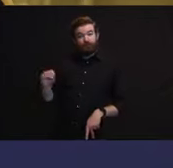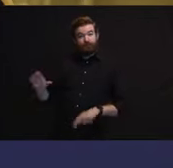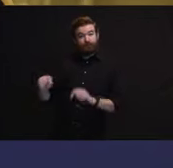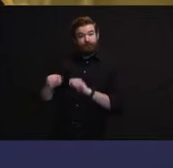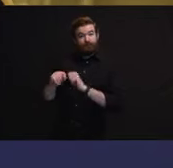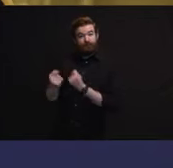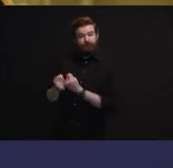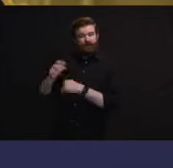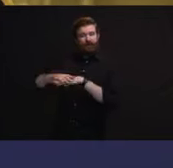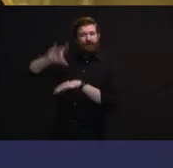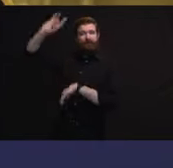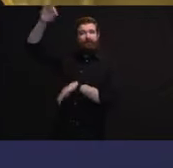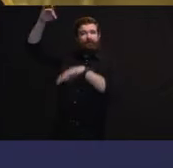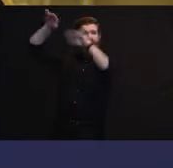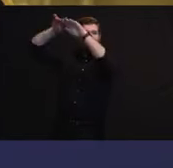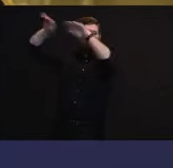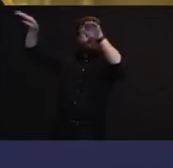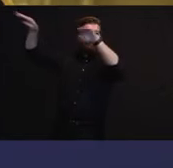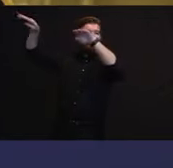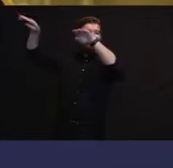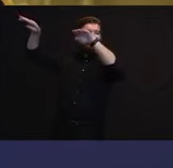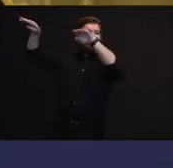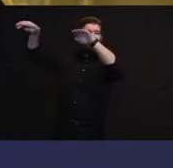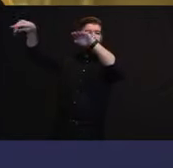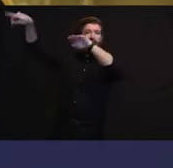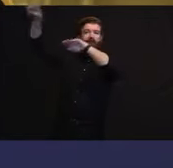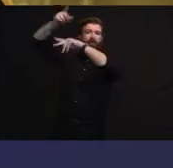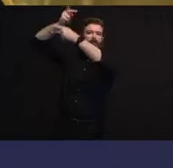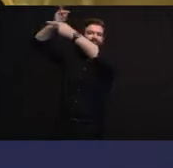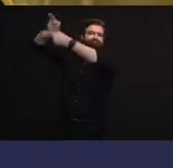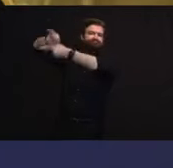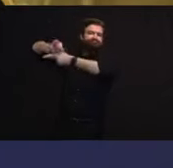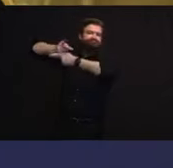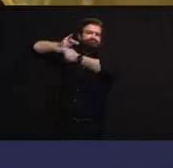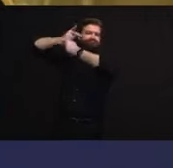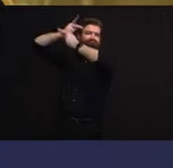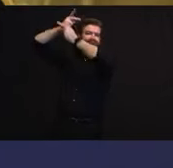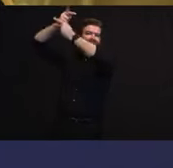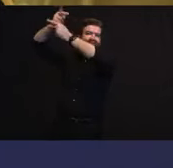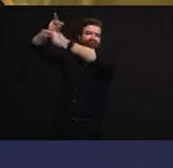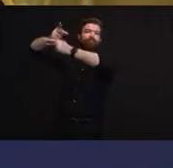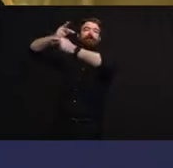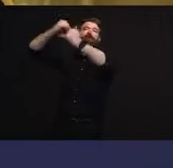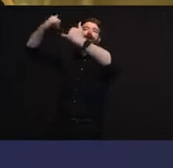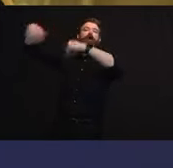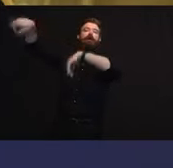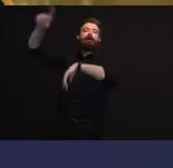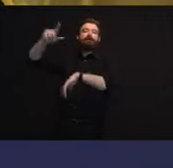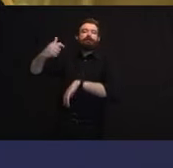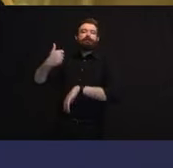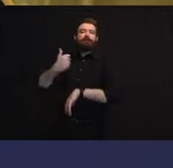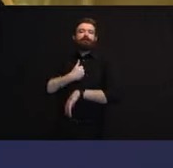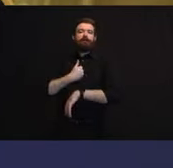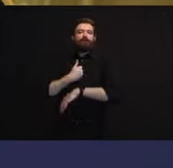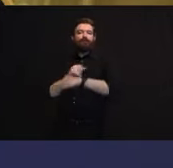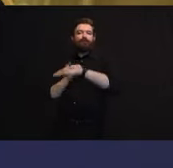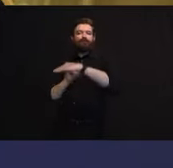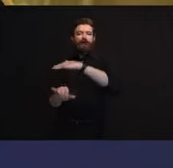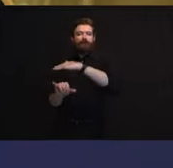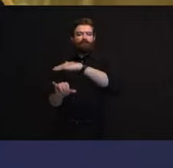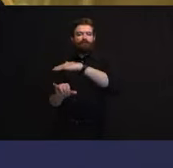of an abundance of caution, are quarantining and self-isolating. We were on the phone with her an hour ago. She seems in great spirits